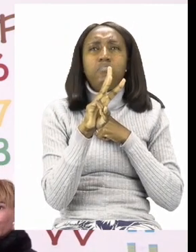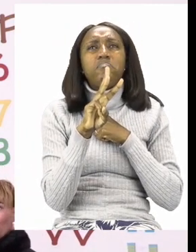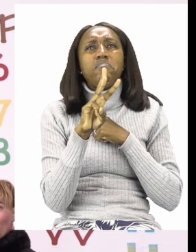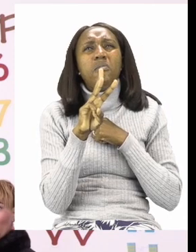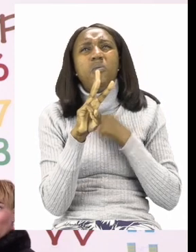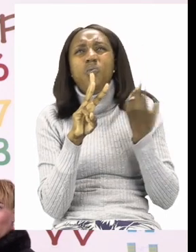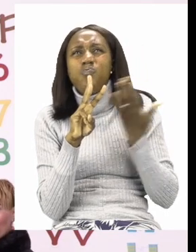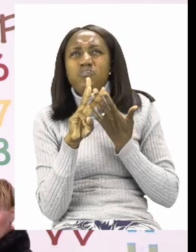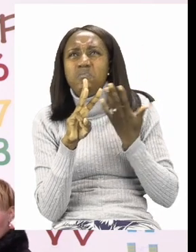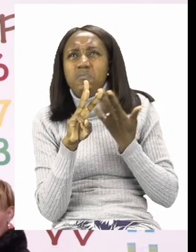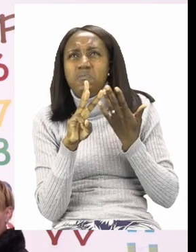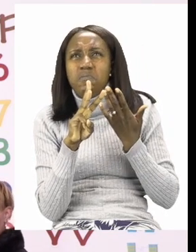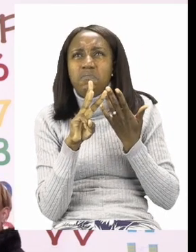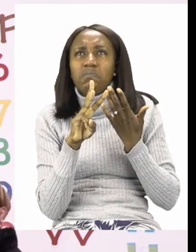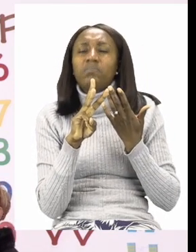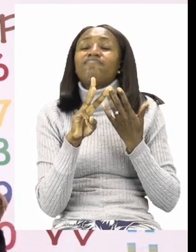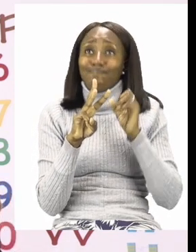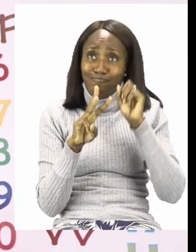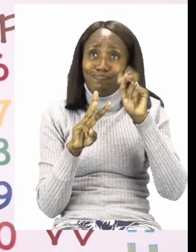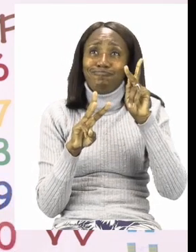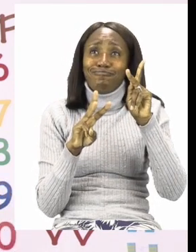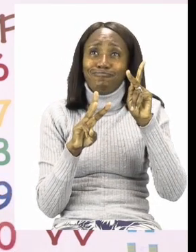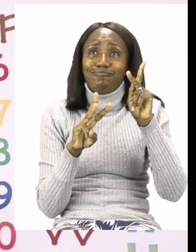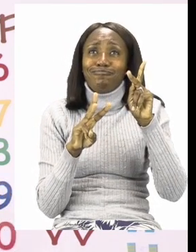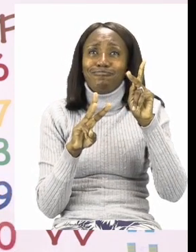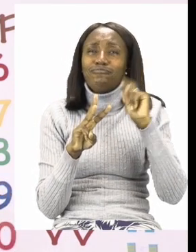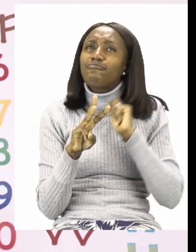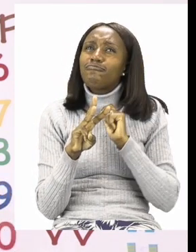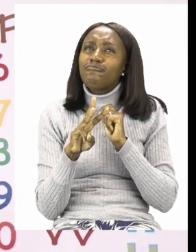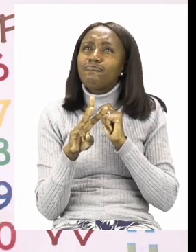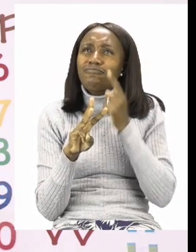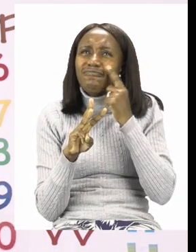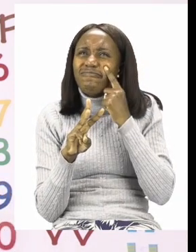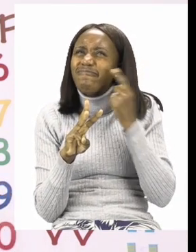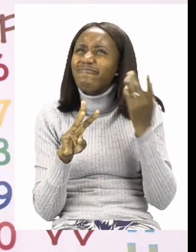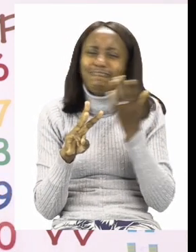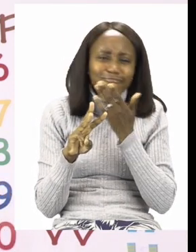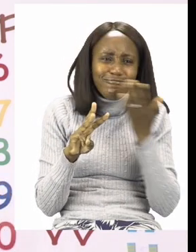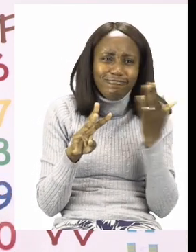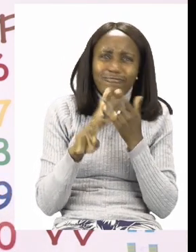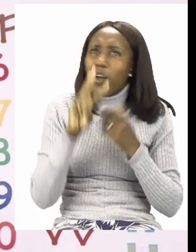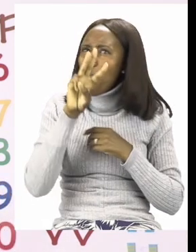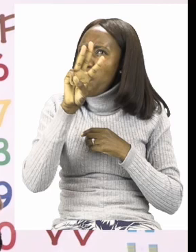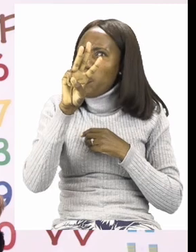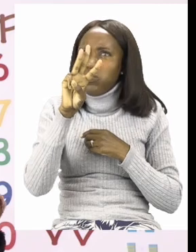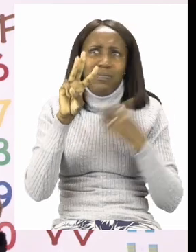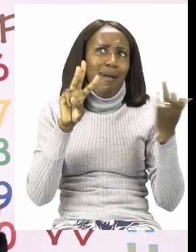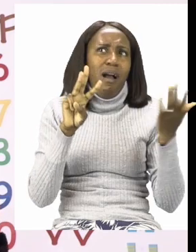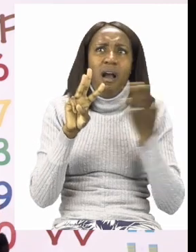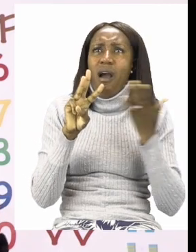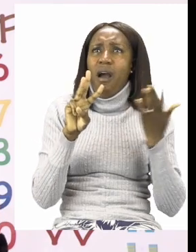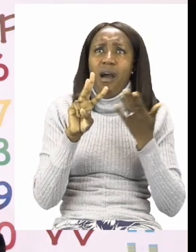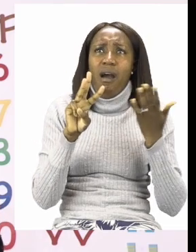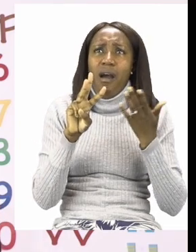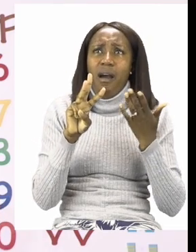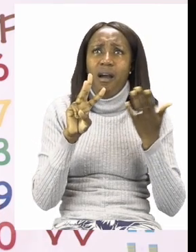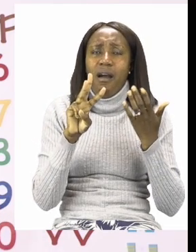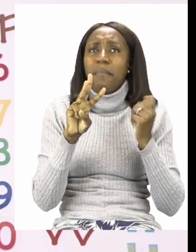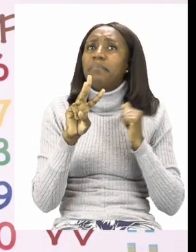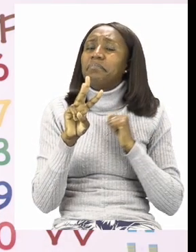W. Okay, so let's see, where in this puzzle do we have a